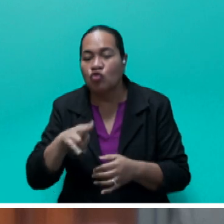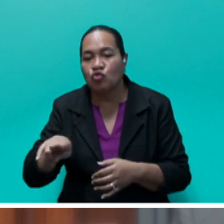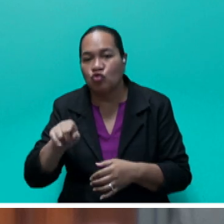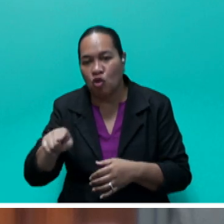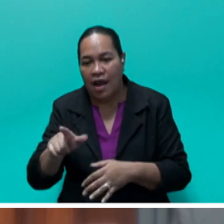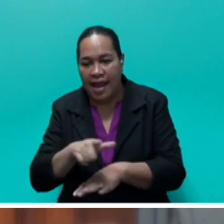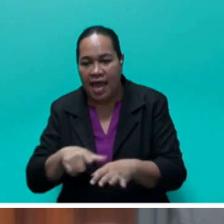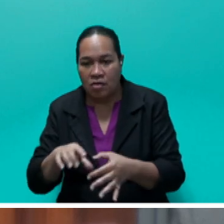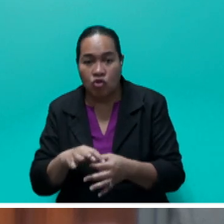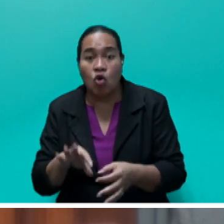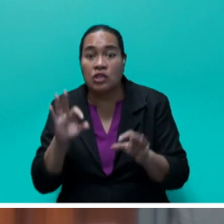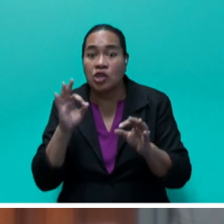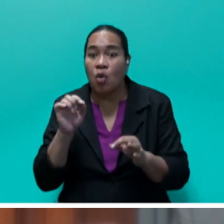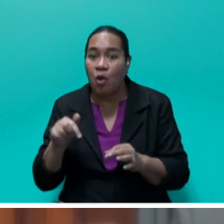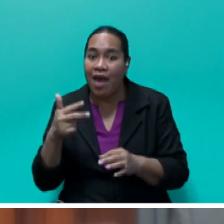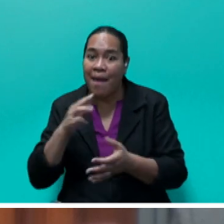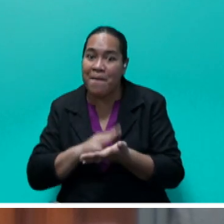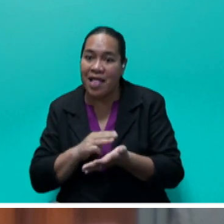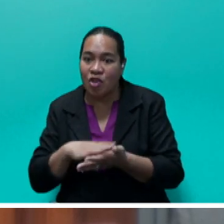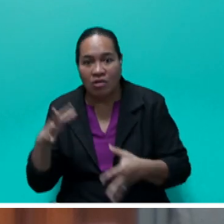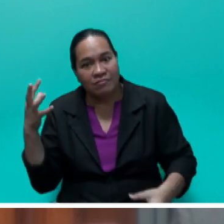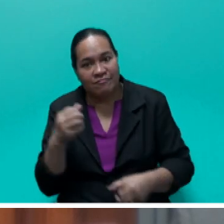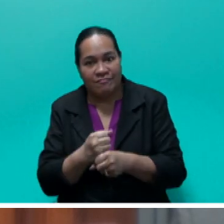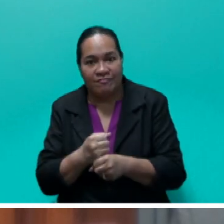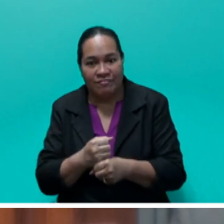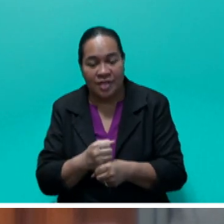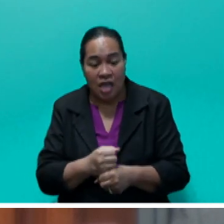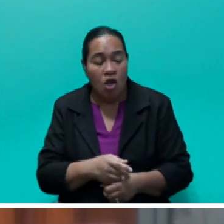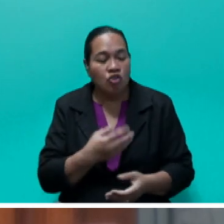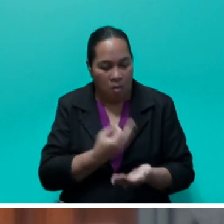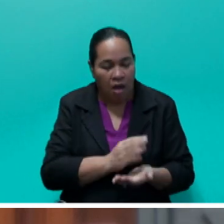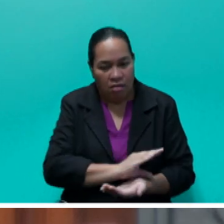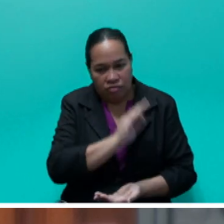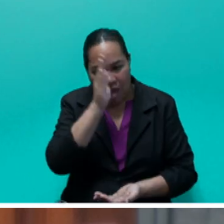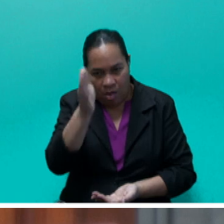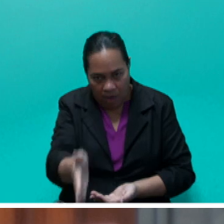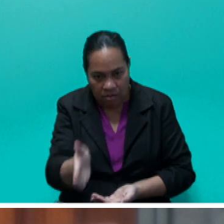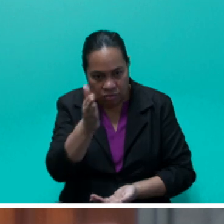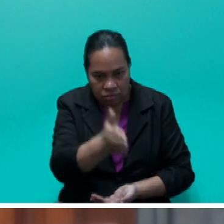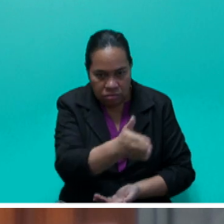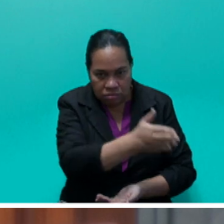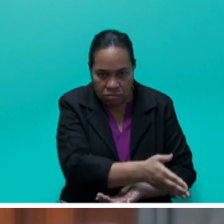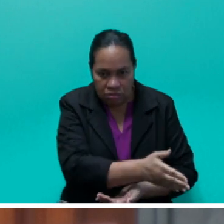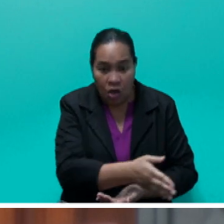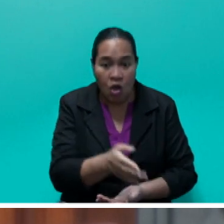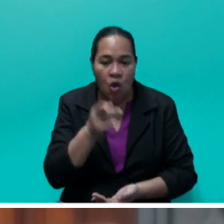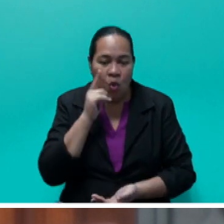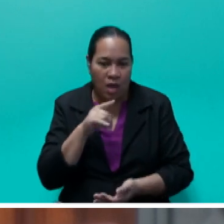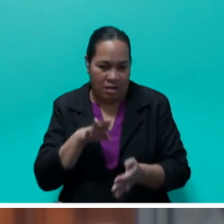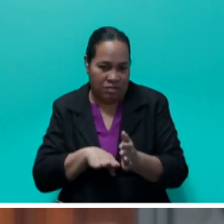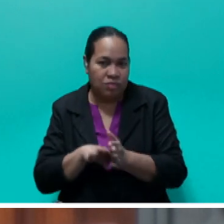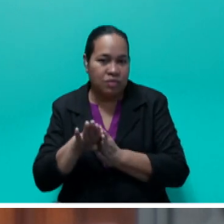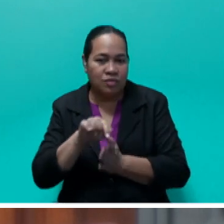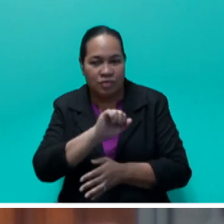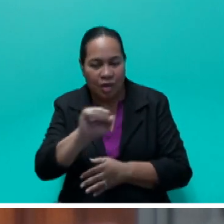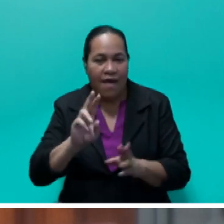of $0.8 million. Direct finance support will enhance the livelihood of local landowners and